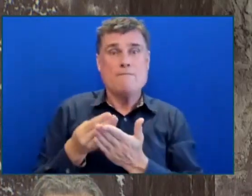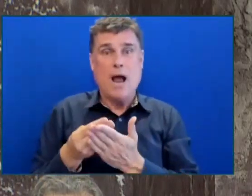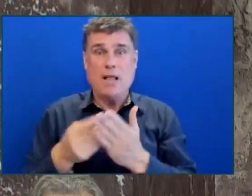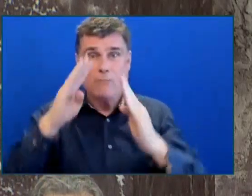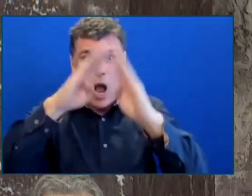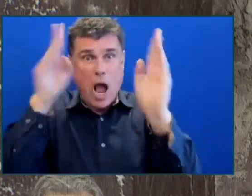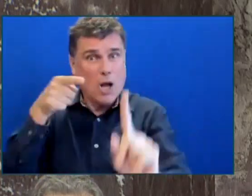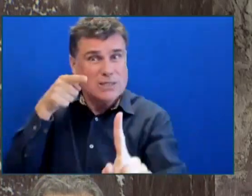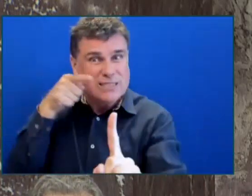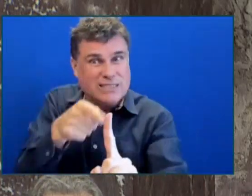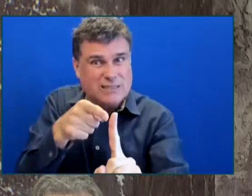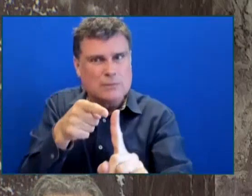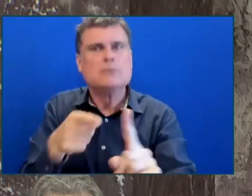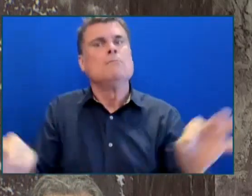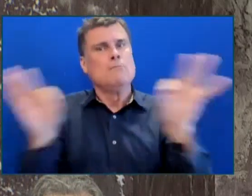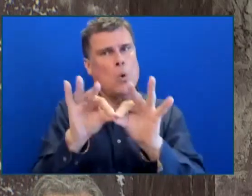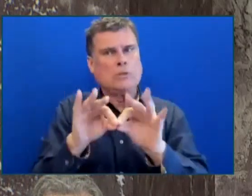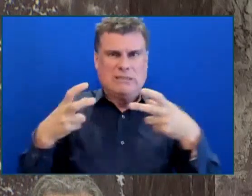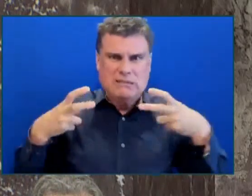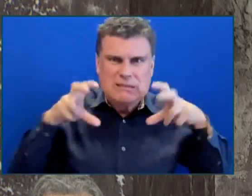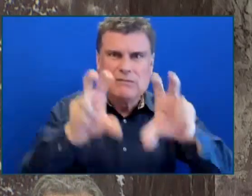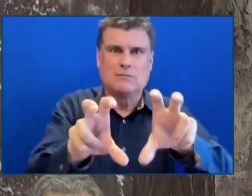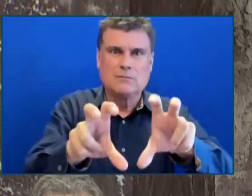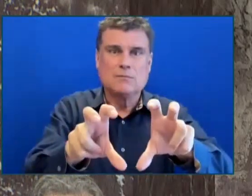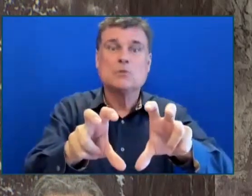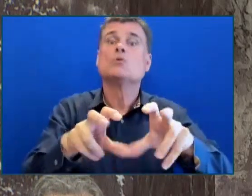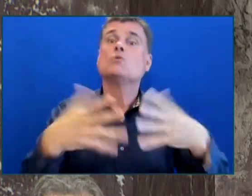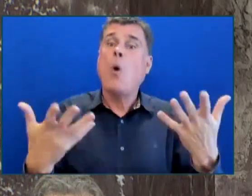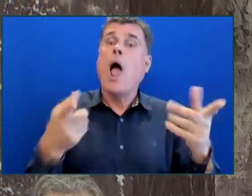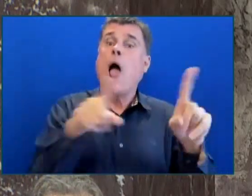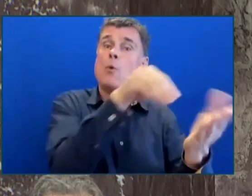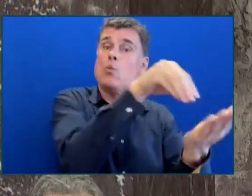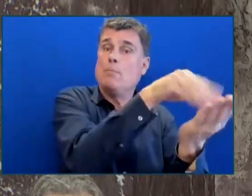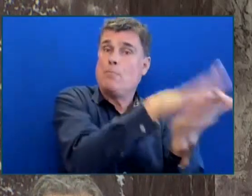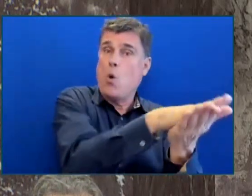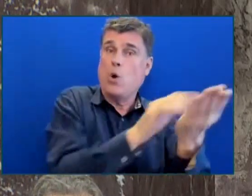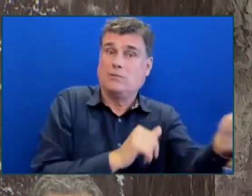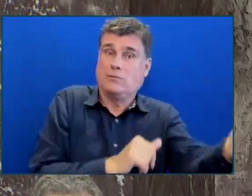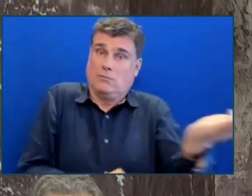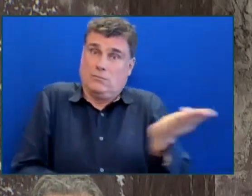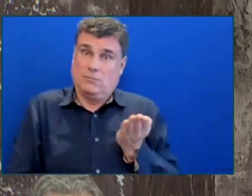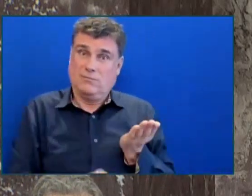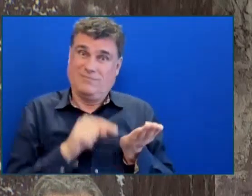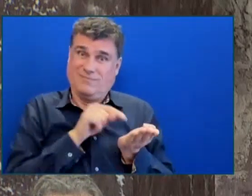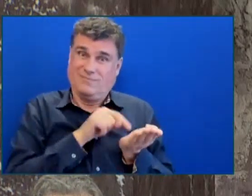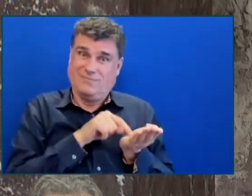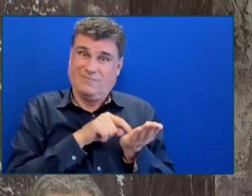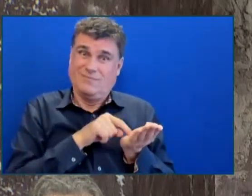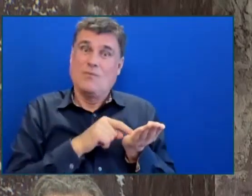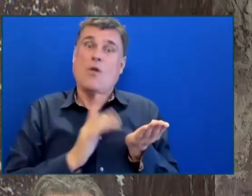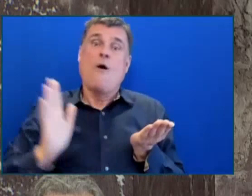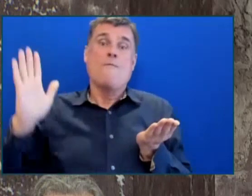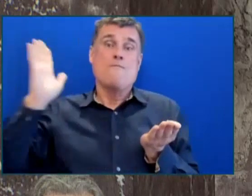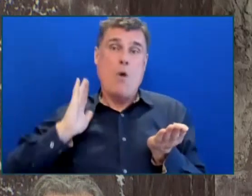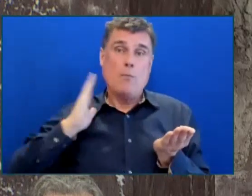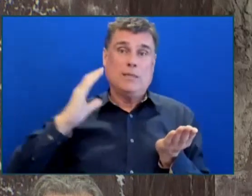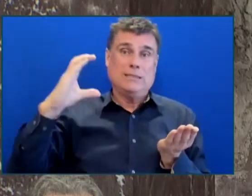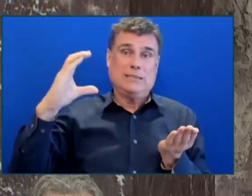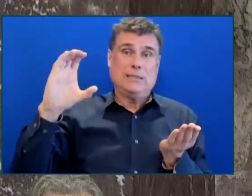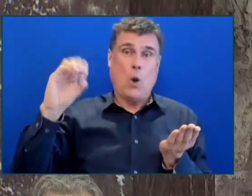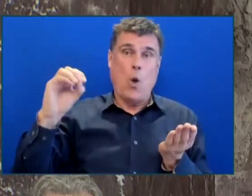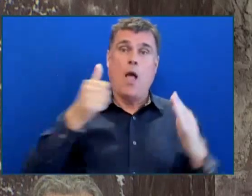the CEO of BC Housing, the former CEO, used those dollars and had staff direct awards.